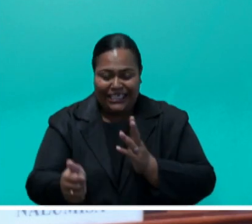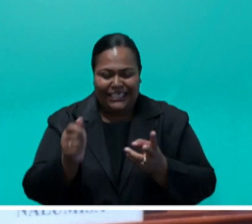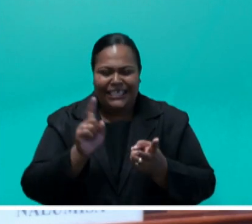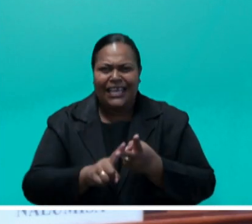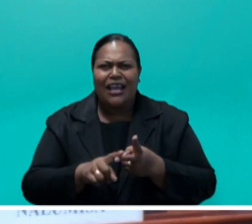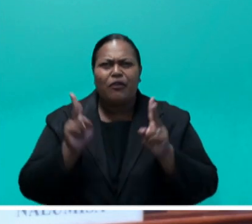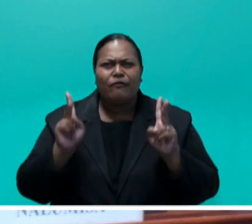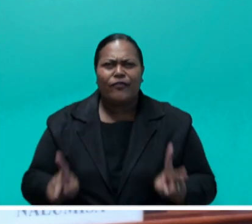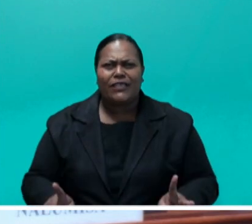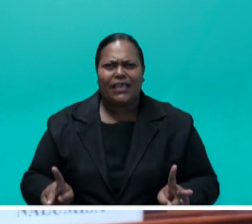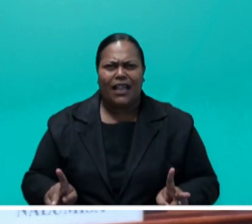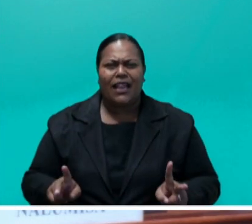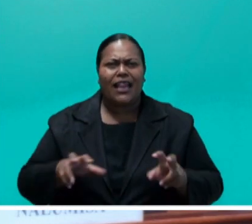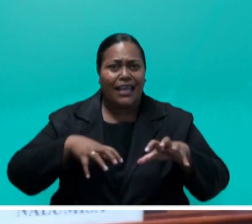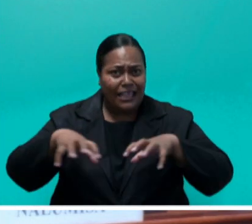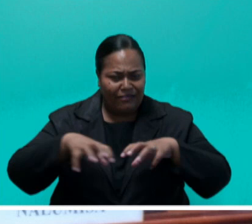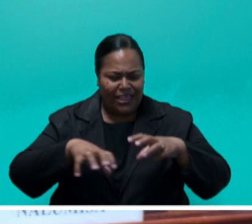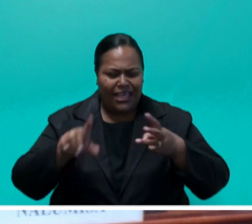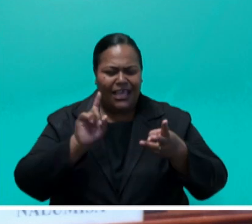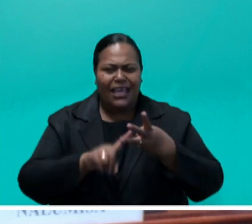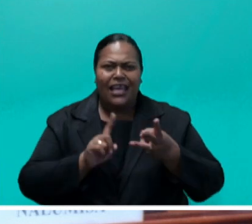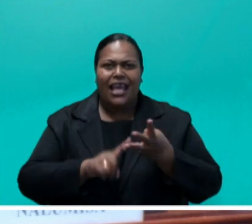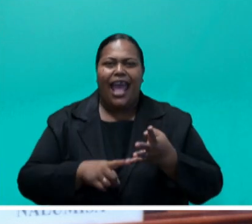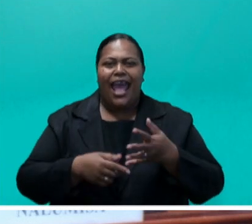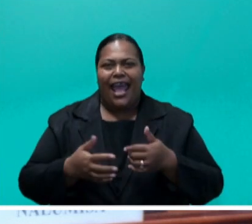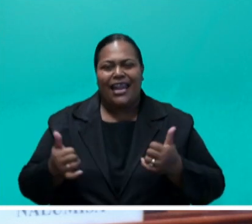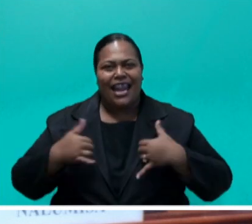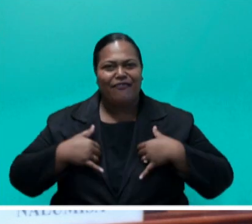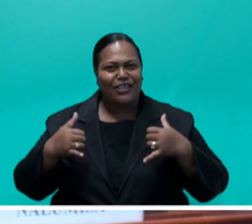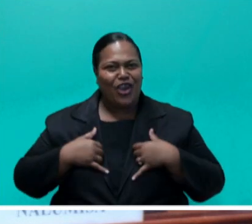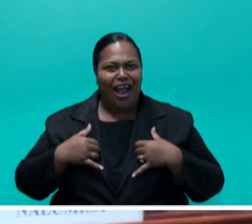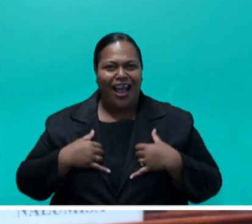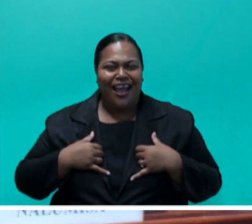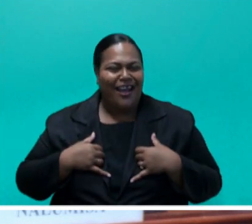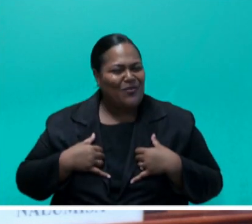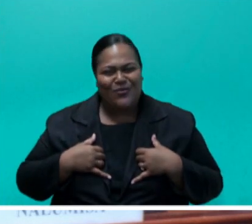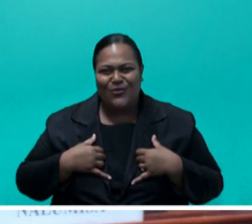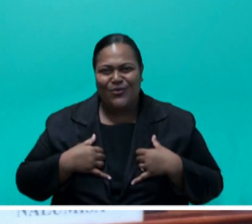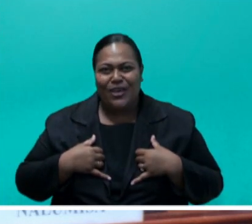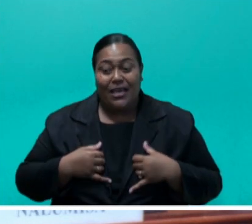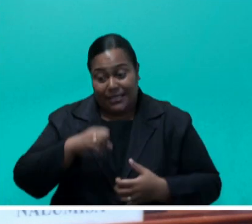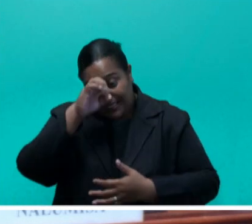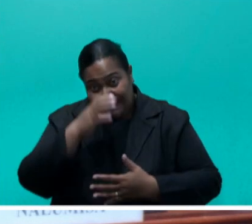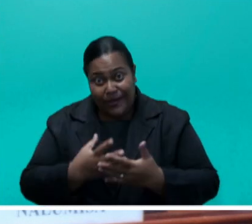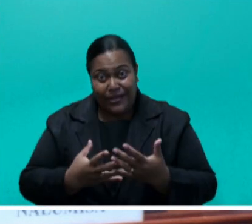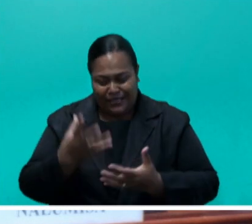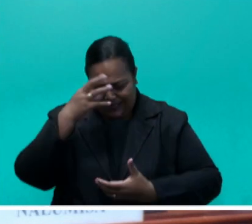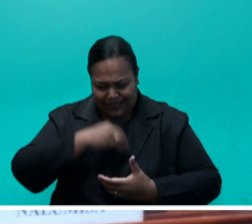recreation, and adventurous journey. These experiences foster personal